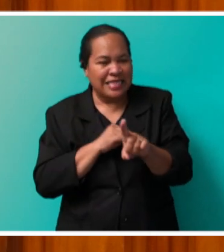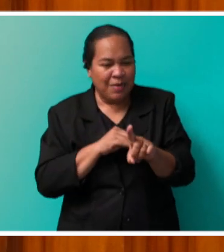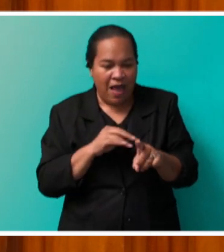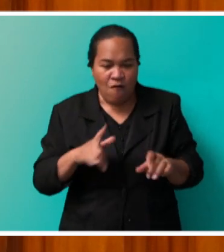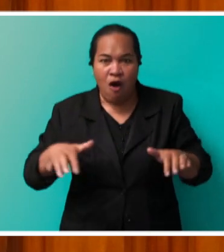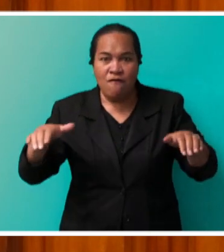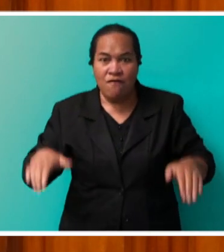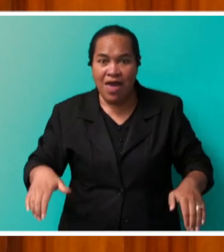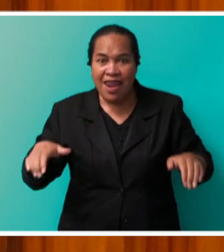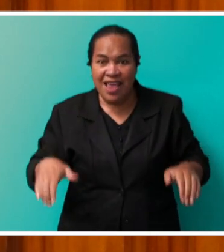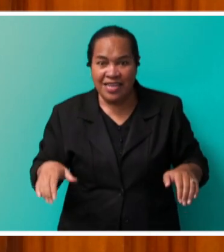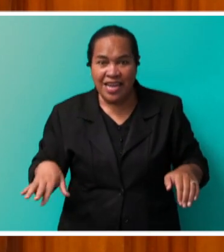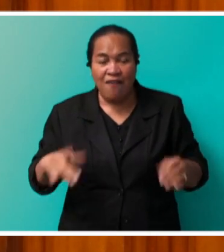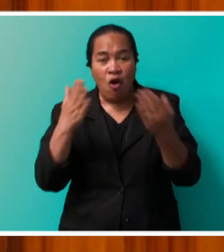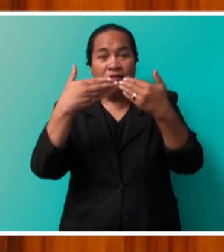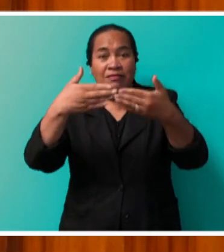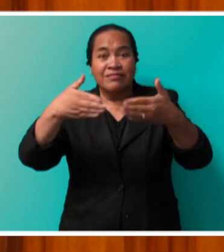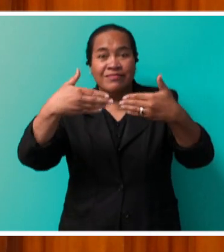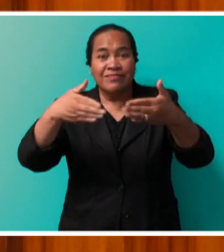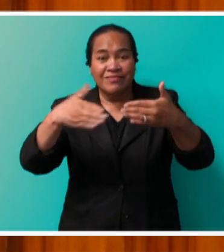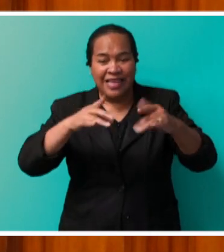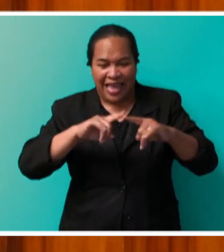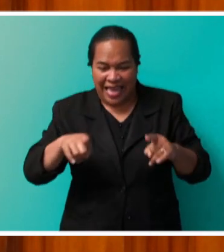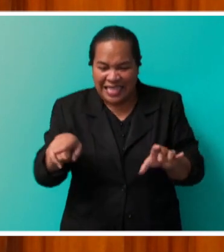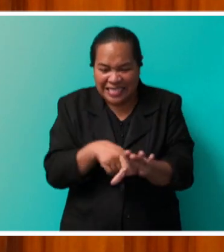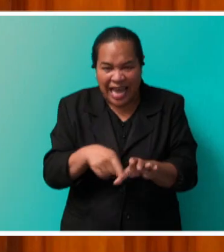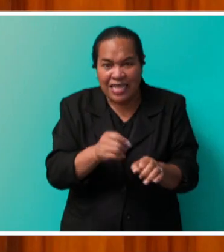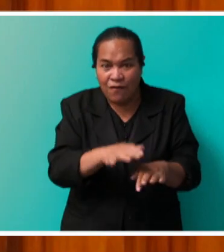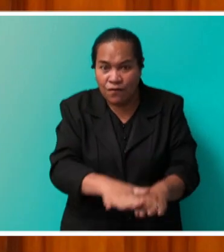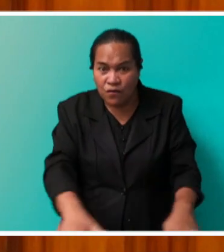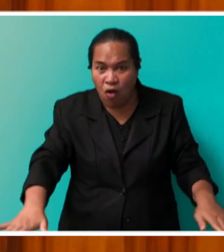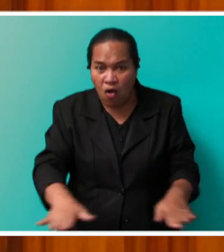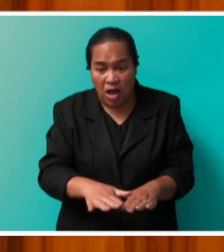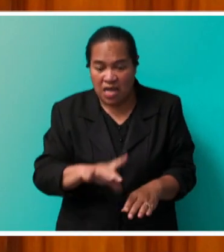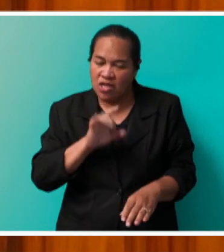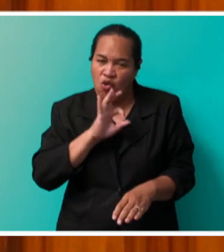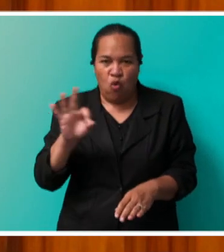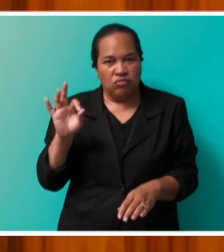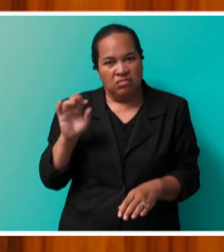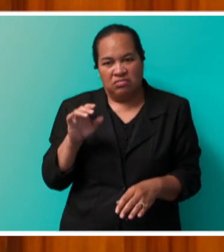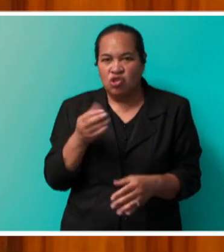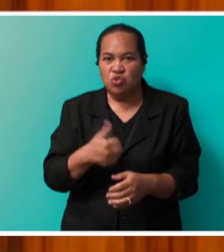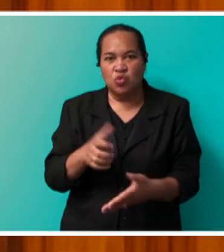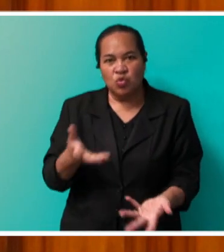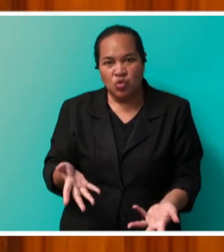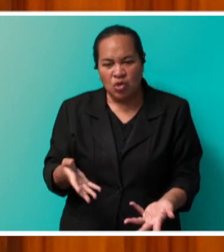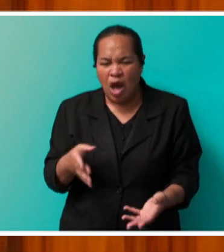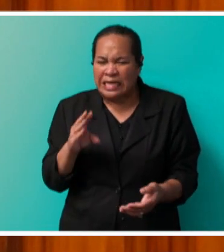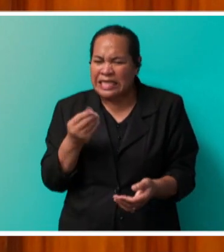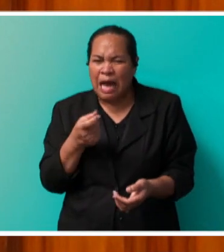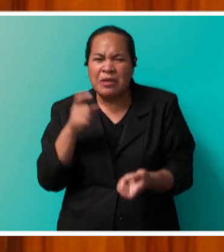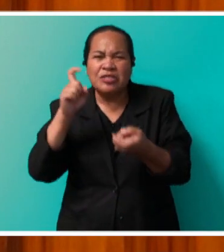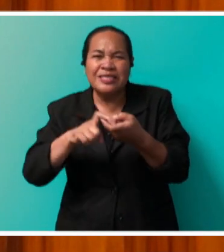furniture, cabinets and interior linings and flooring are not treated. And in general, low-grade timbers destined